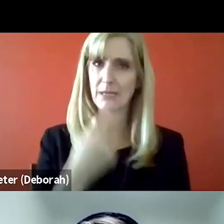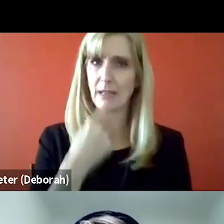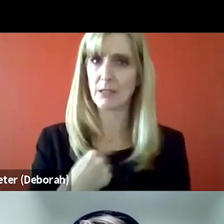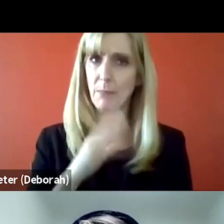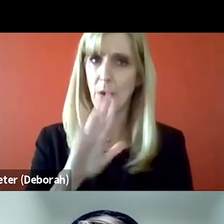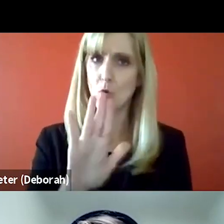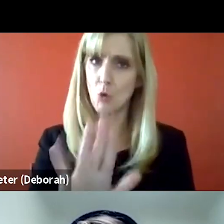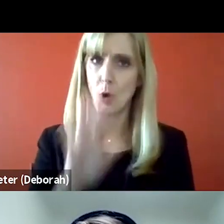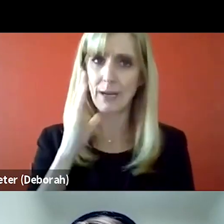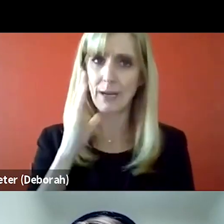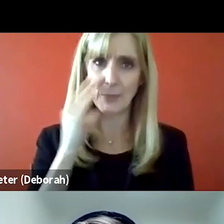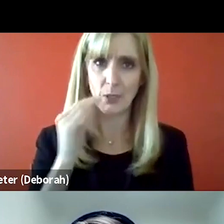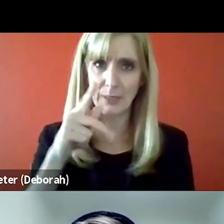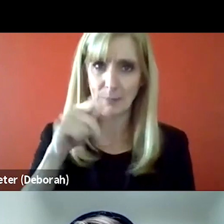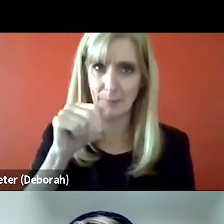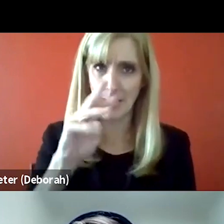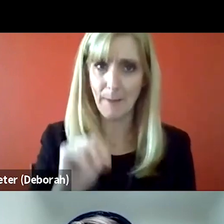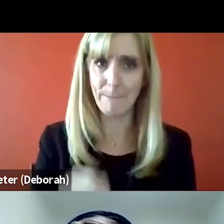well?